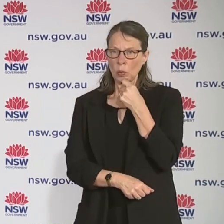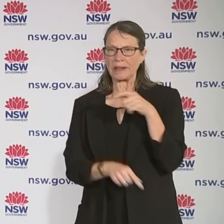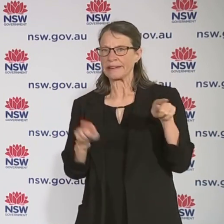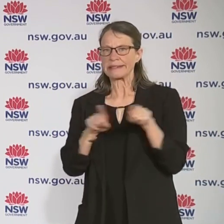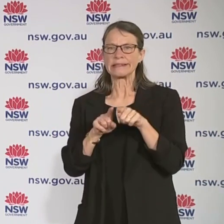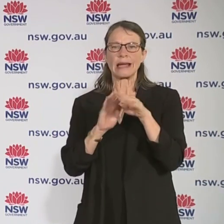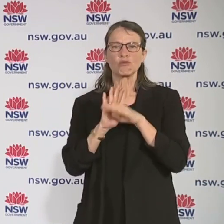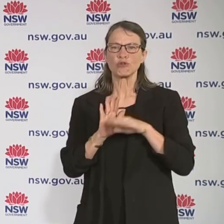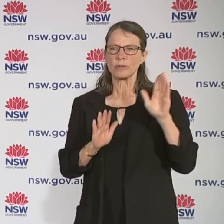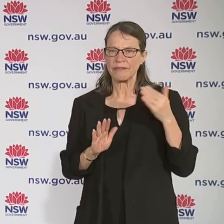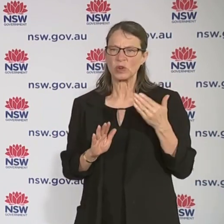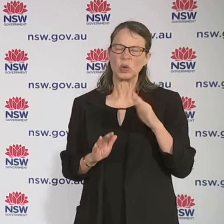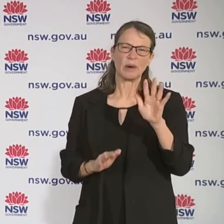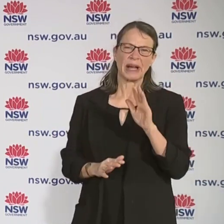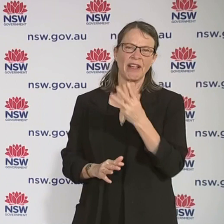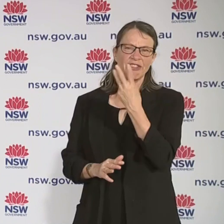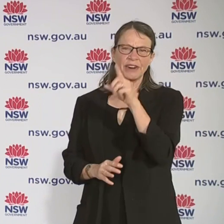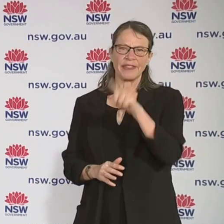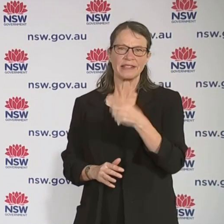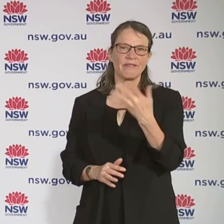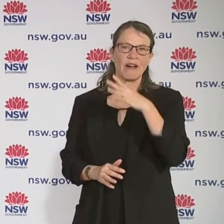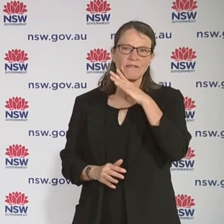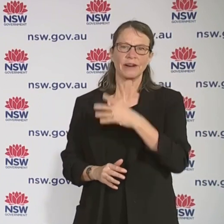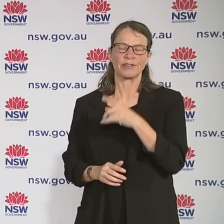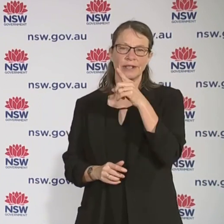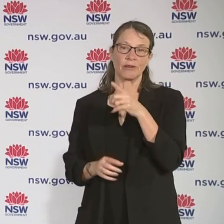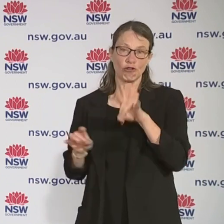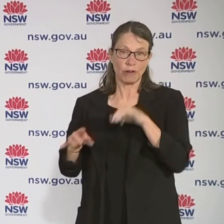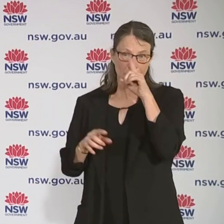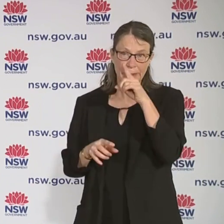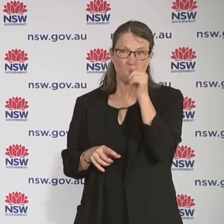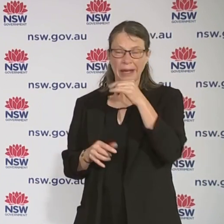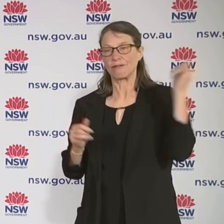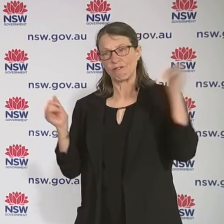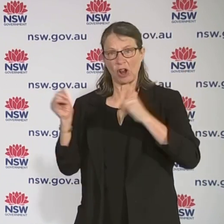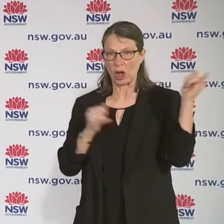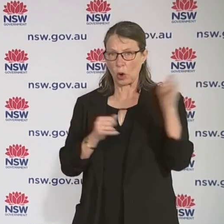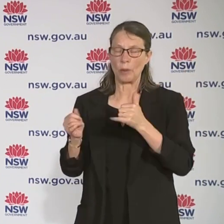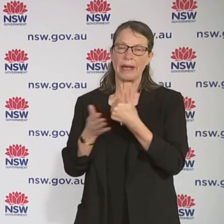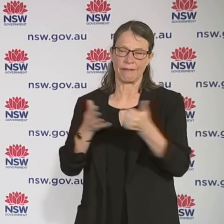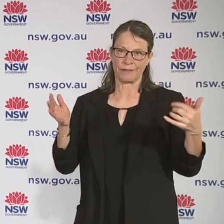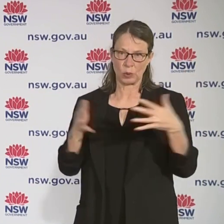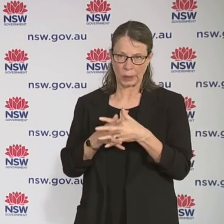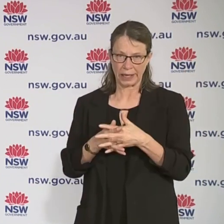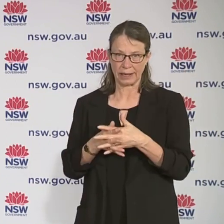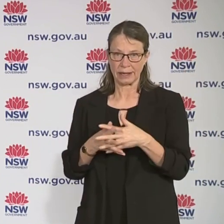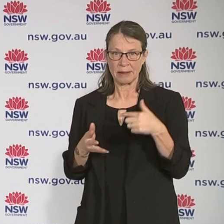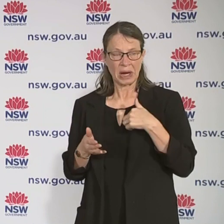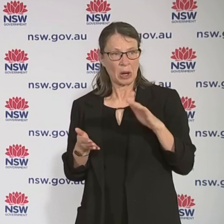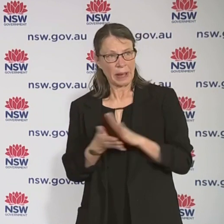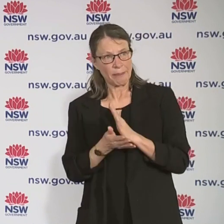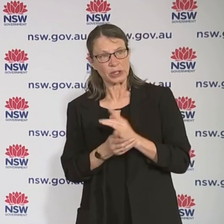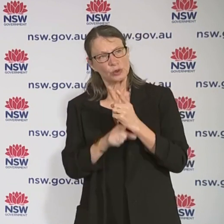about 3,500 Australians coming home every week. But I'm more than happy to speak to the Prime Minister about bringing home more Aussies,